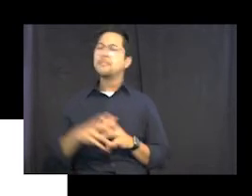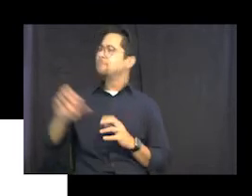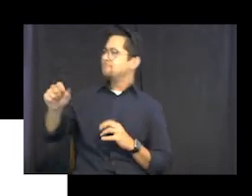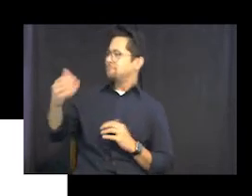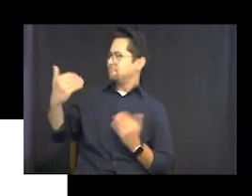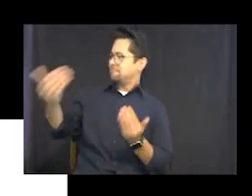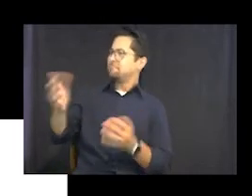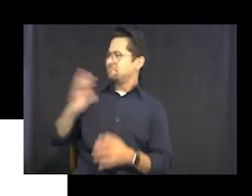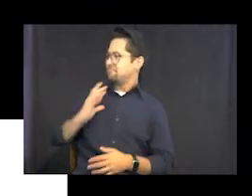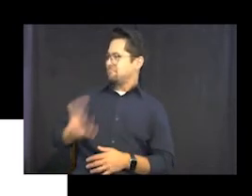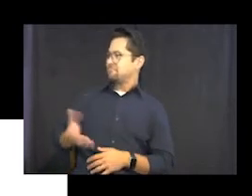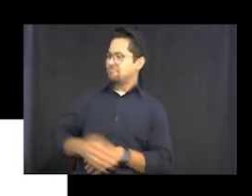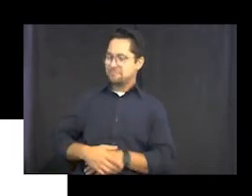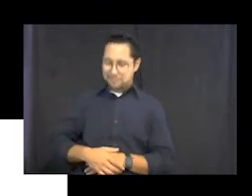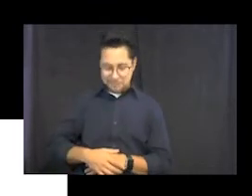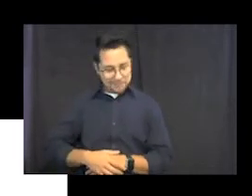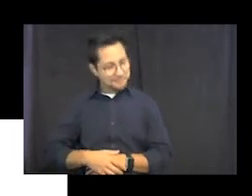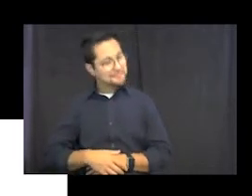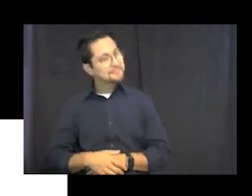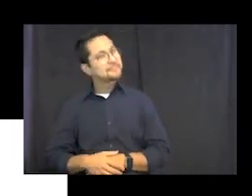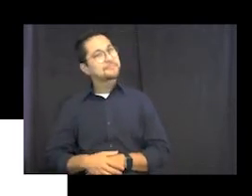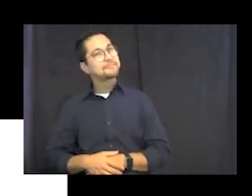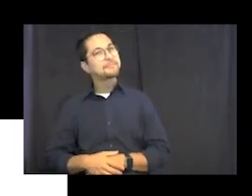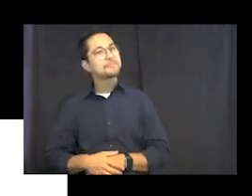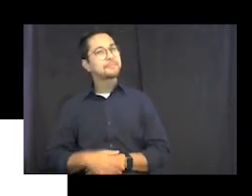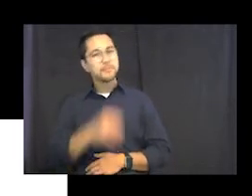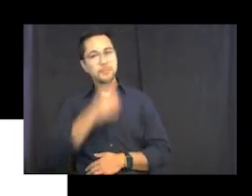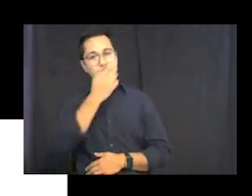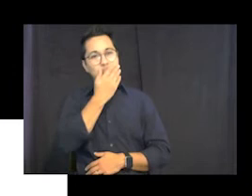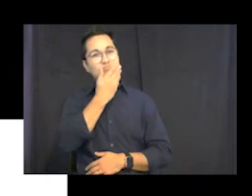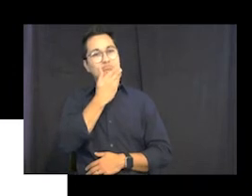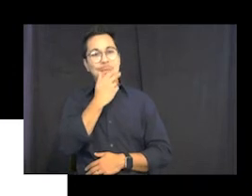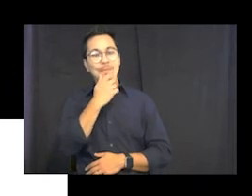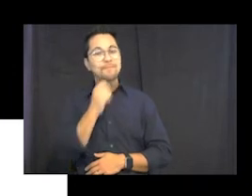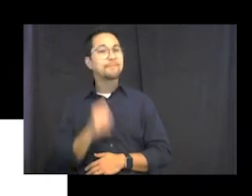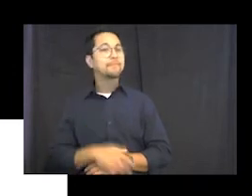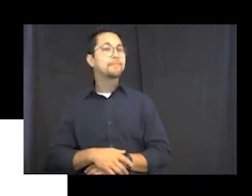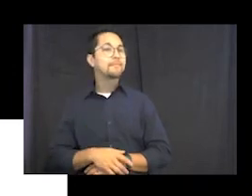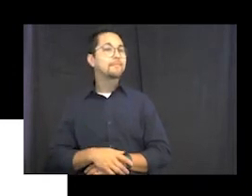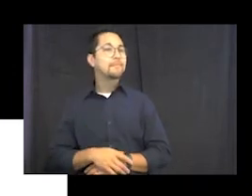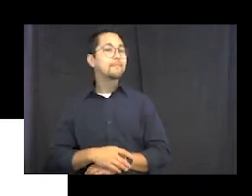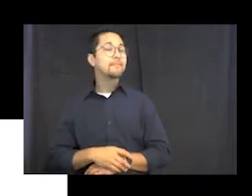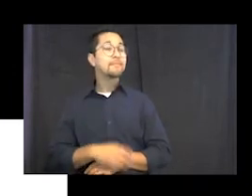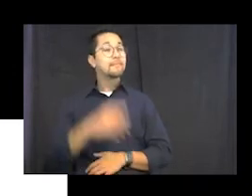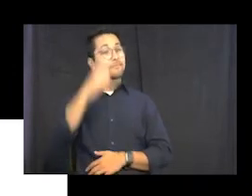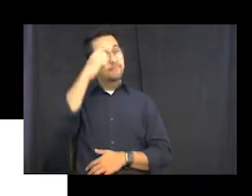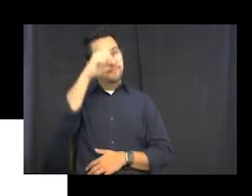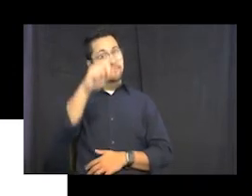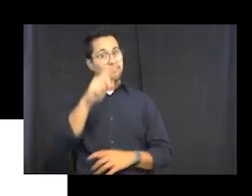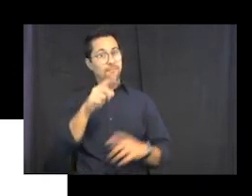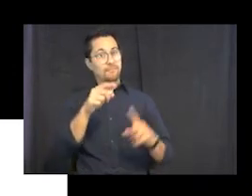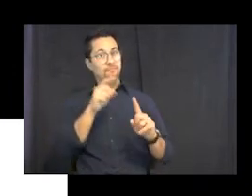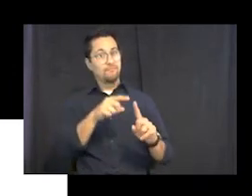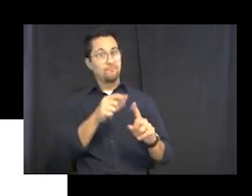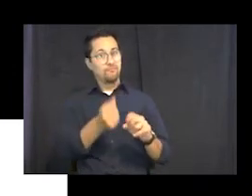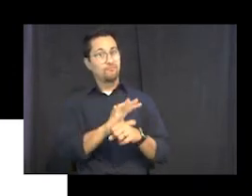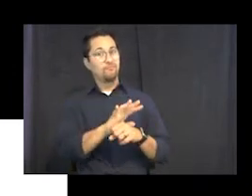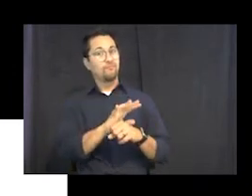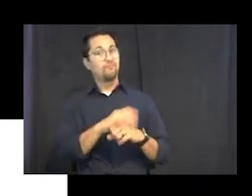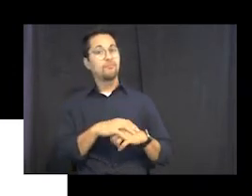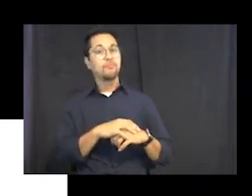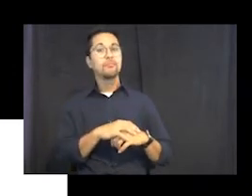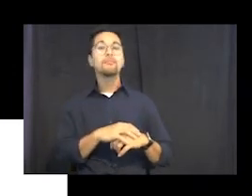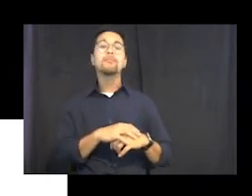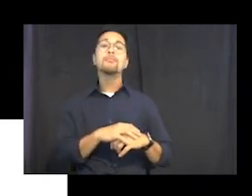Yeah, go ahead. That's fine. And so, in terms of COVID,